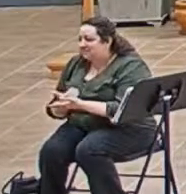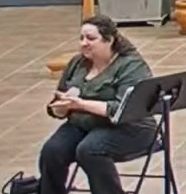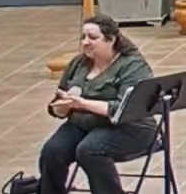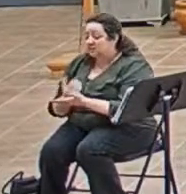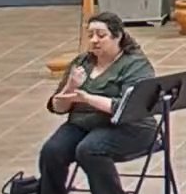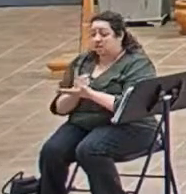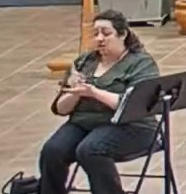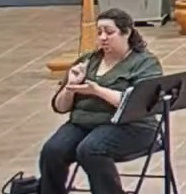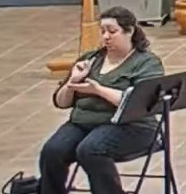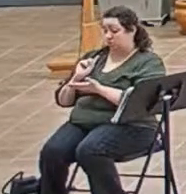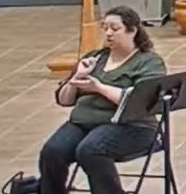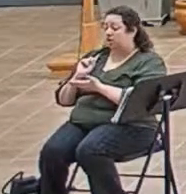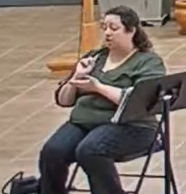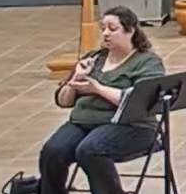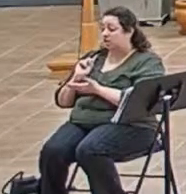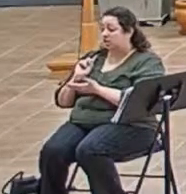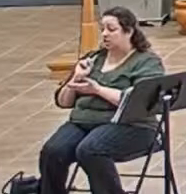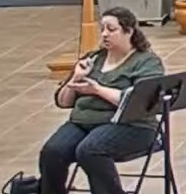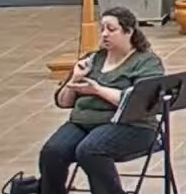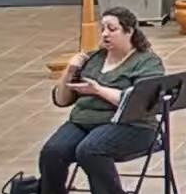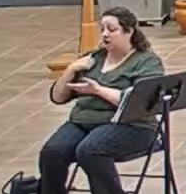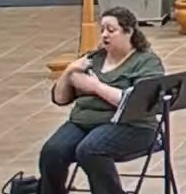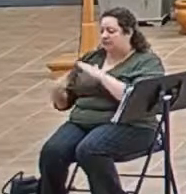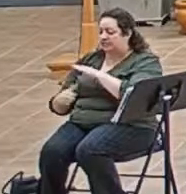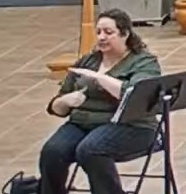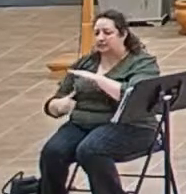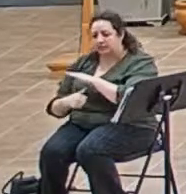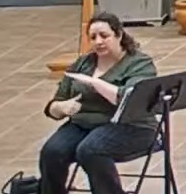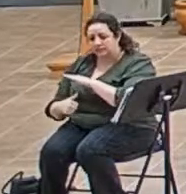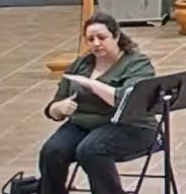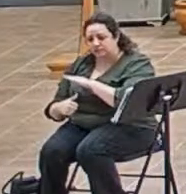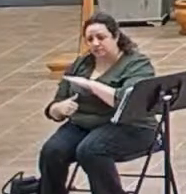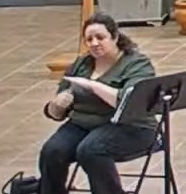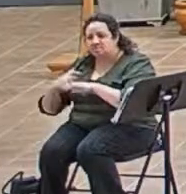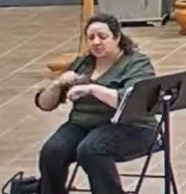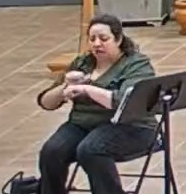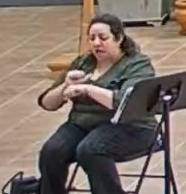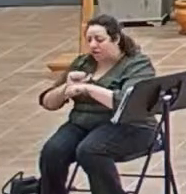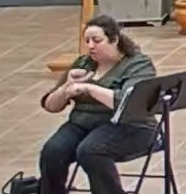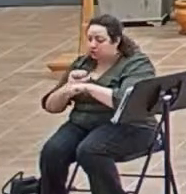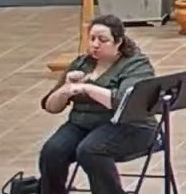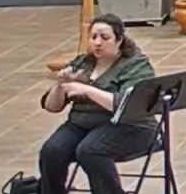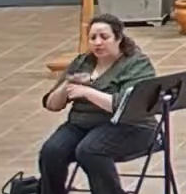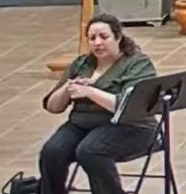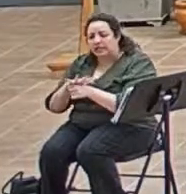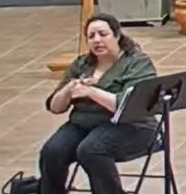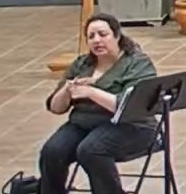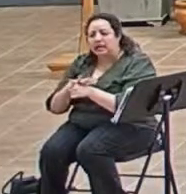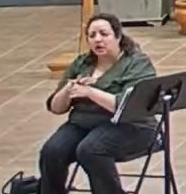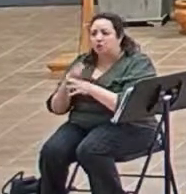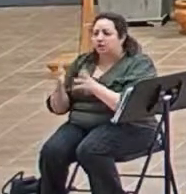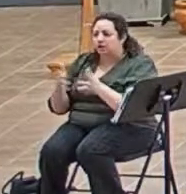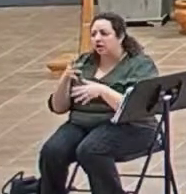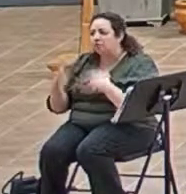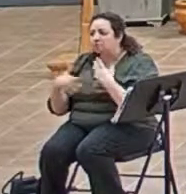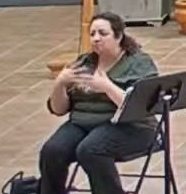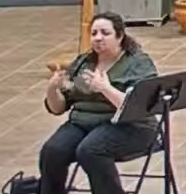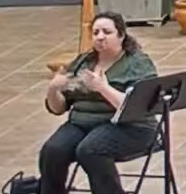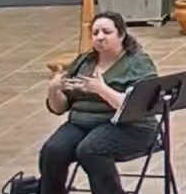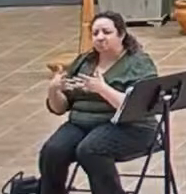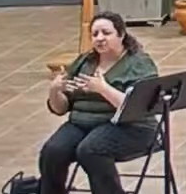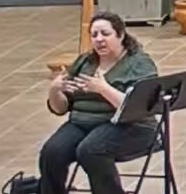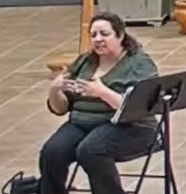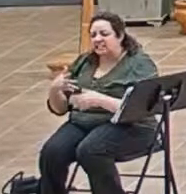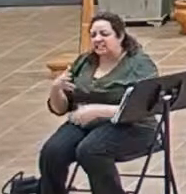ago, I was in my basement and I was working in an area, had to get my hands above some pipes back in this corner,